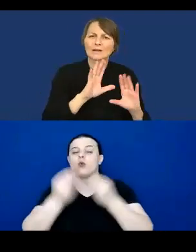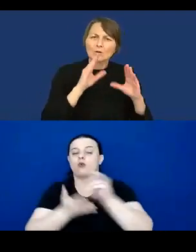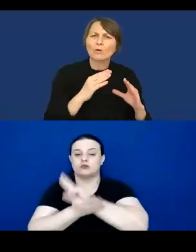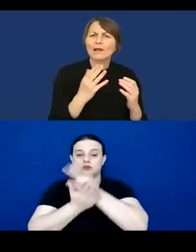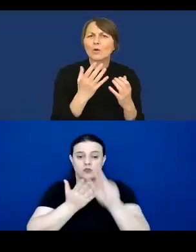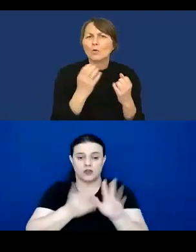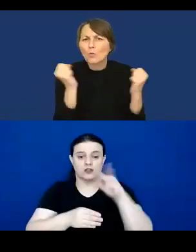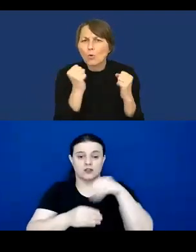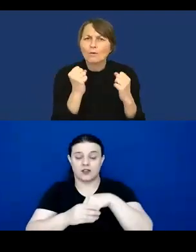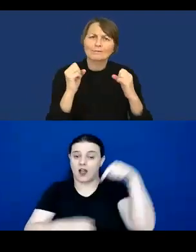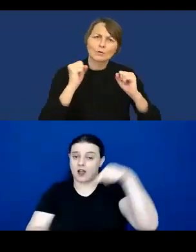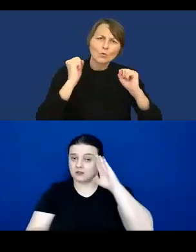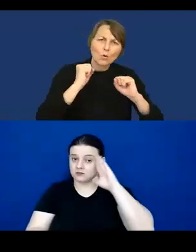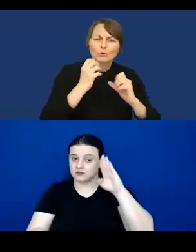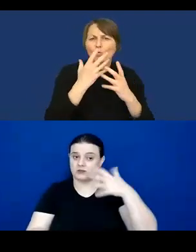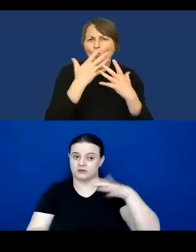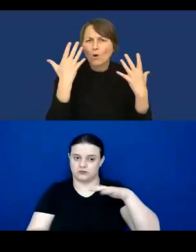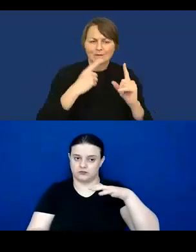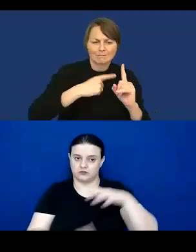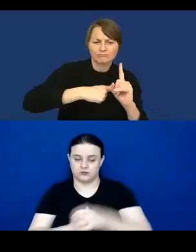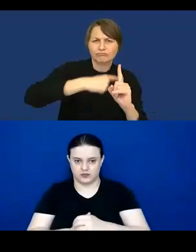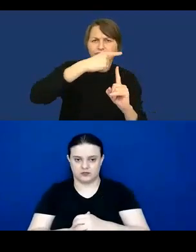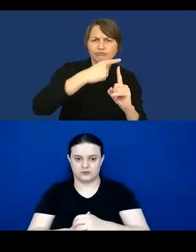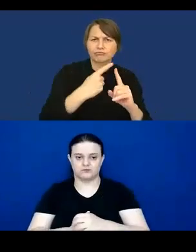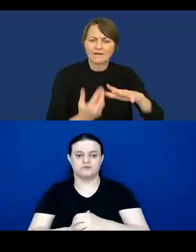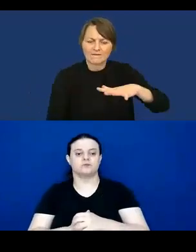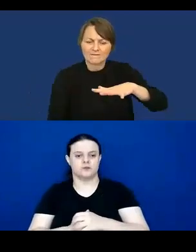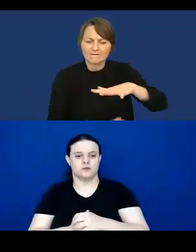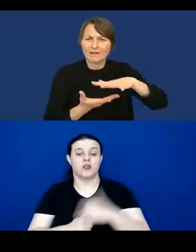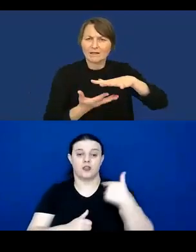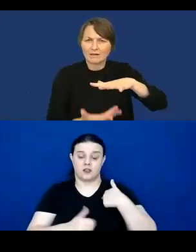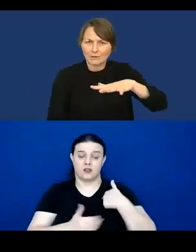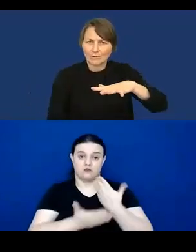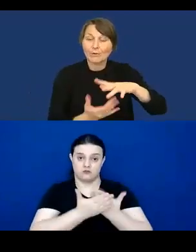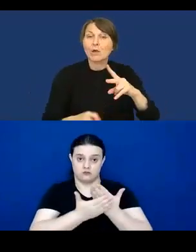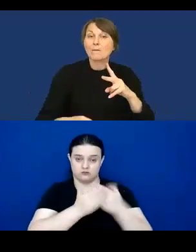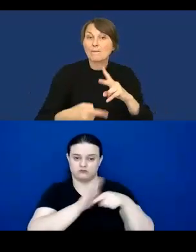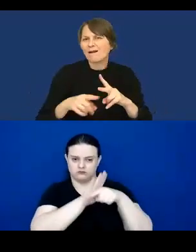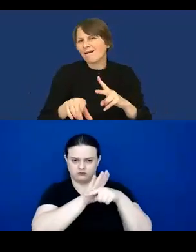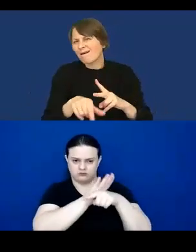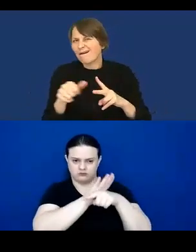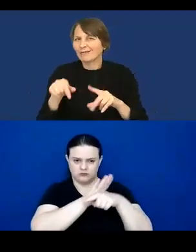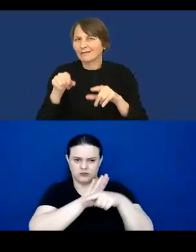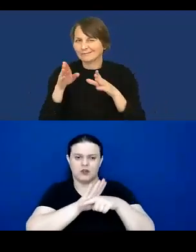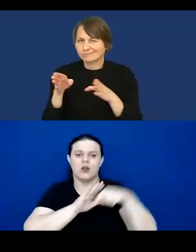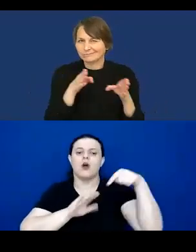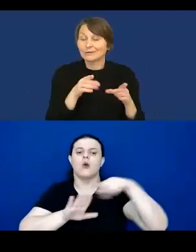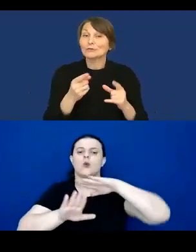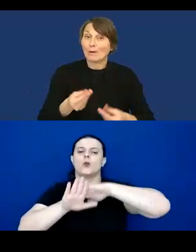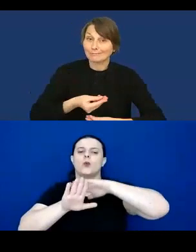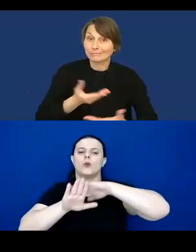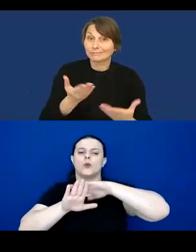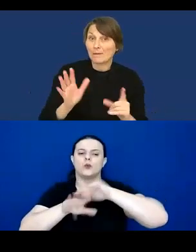vibration. And what I will do is to give you some background here, and